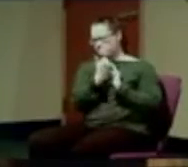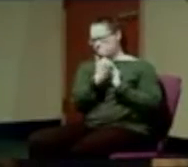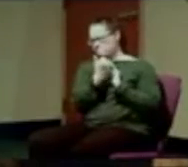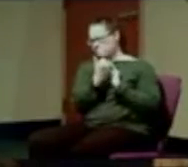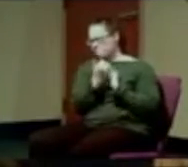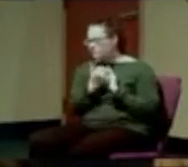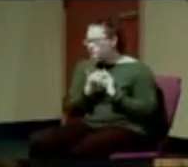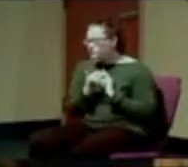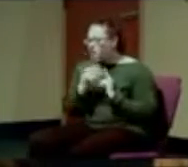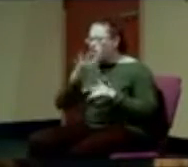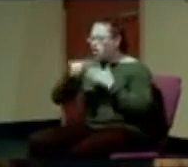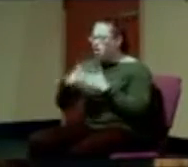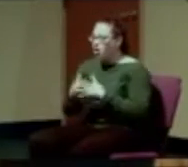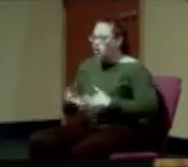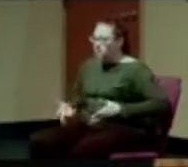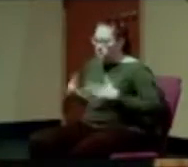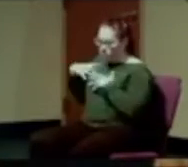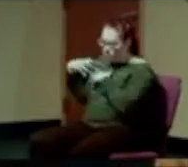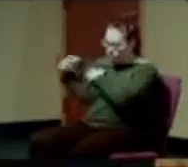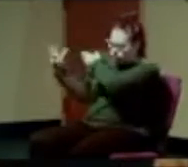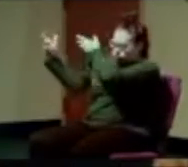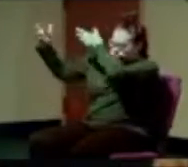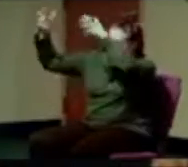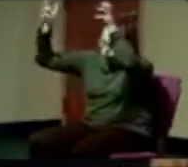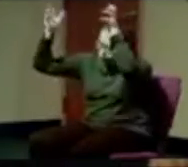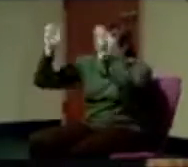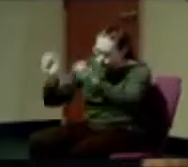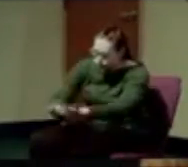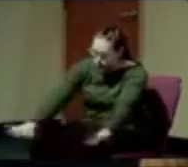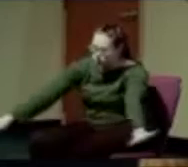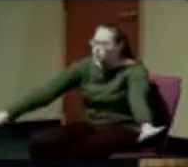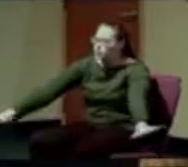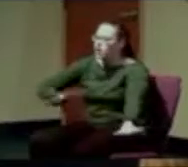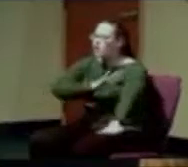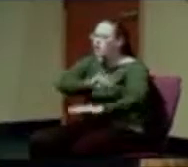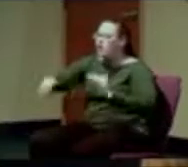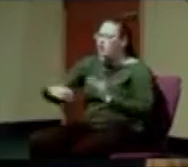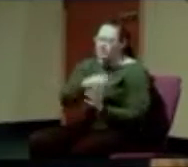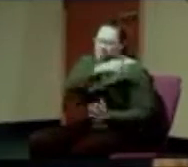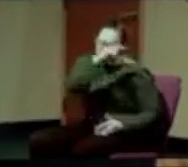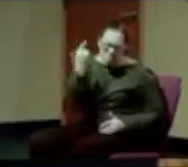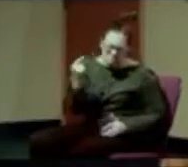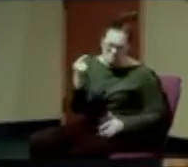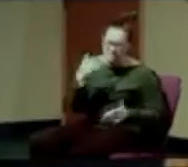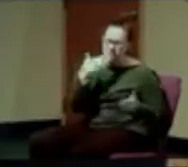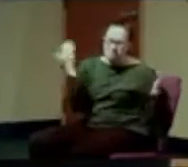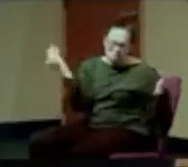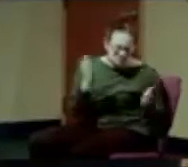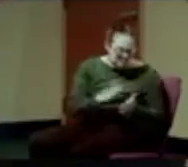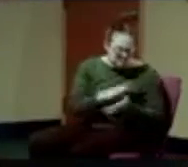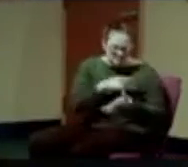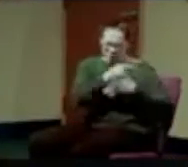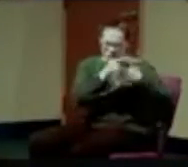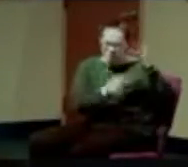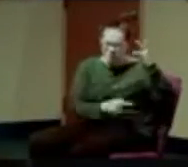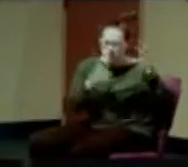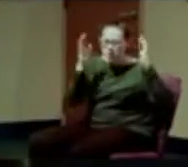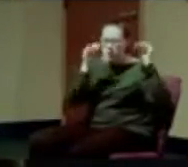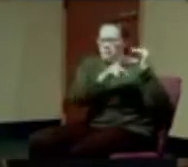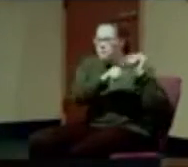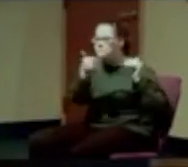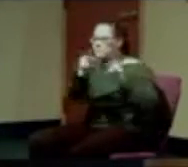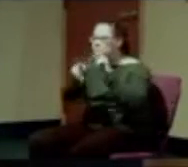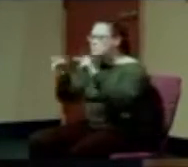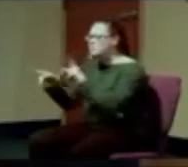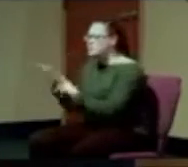take those and lay those before the king because he's coming. You can take all the black things, the dark things, the things that you hope nobody ever knows, the